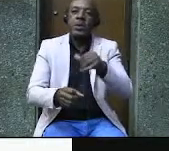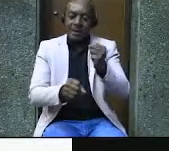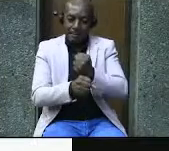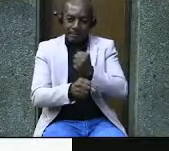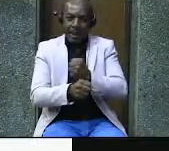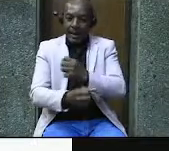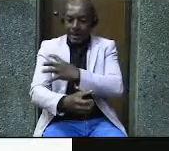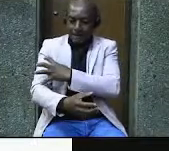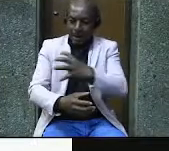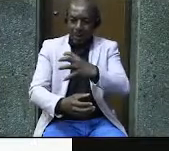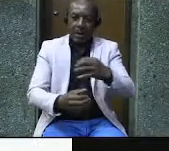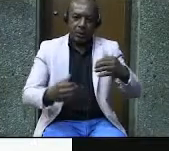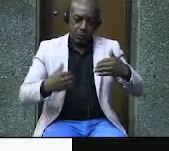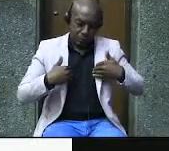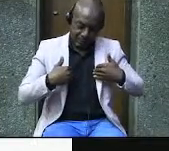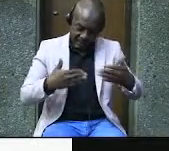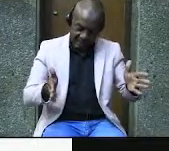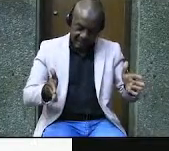to expropriate.